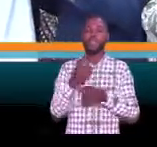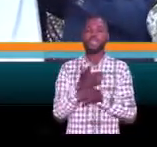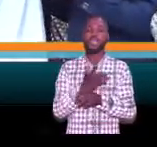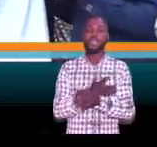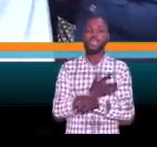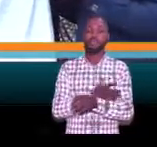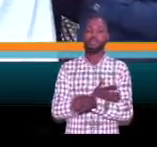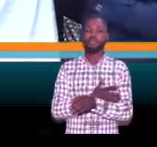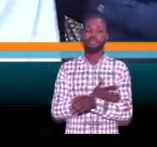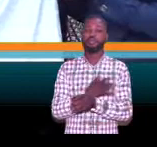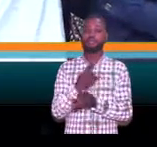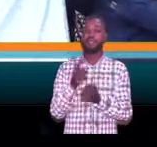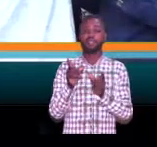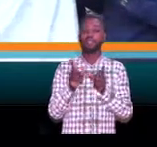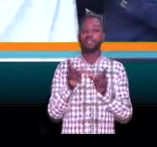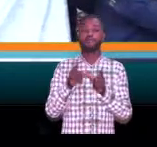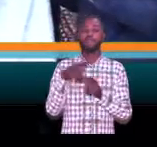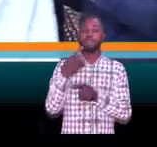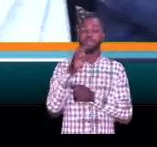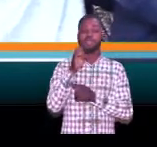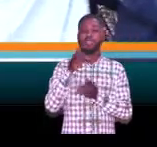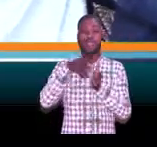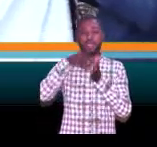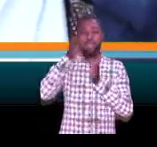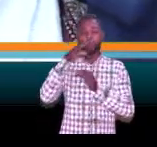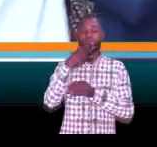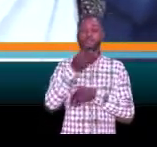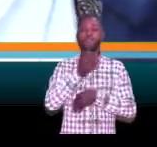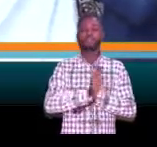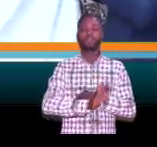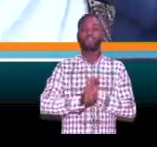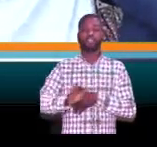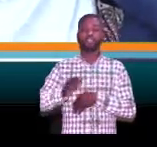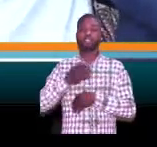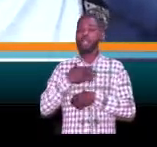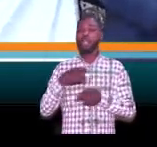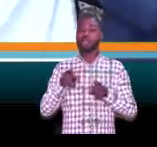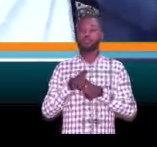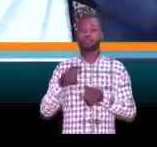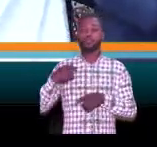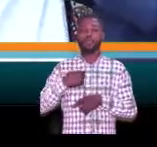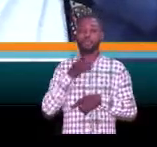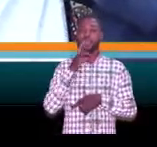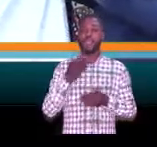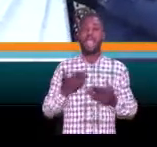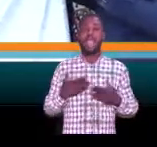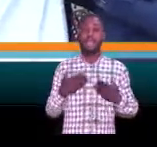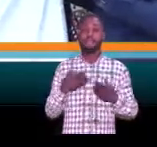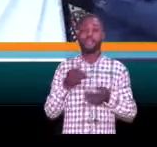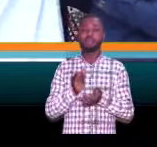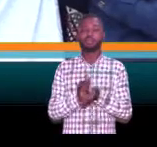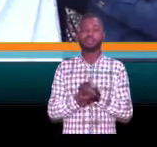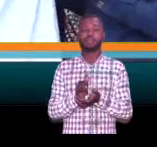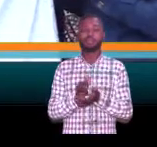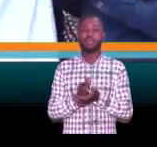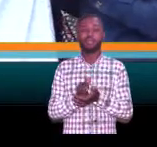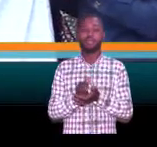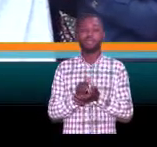improve and enhance the learning capability of the children, and so we're indeed excited